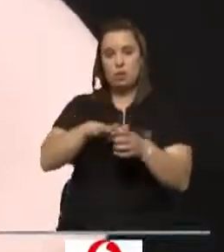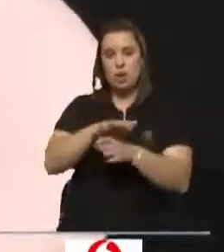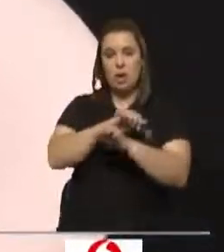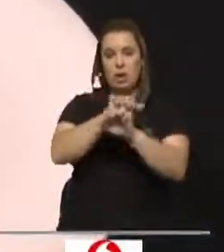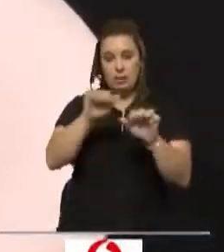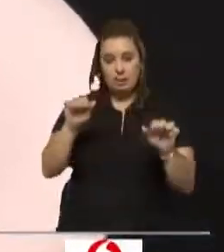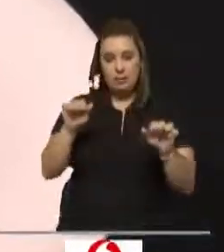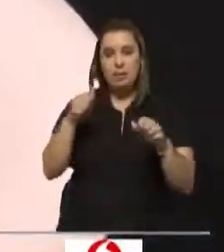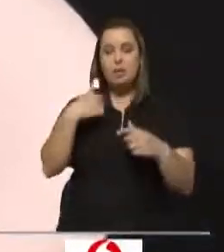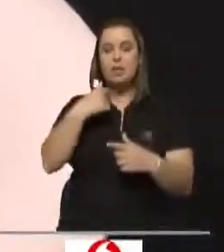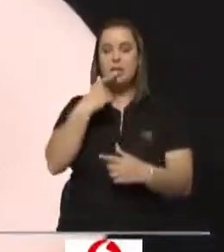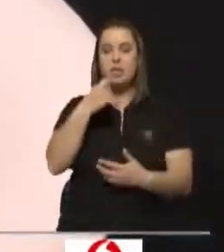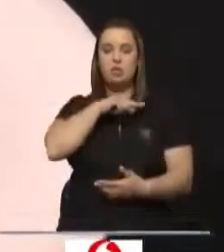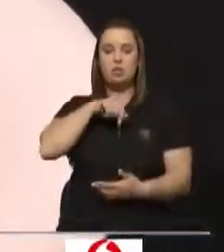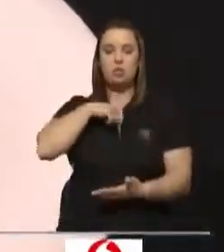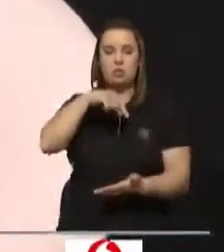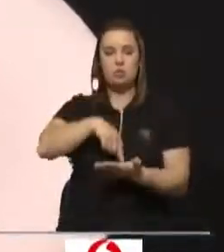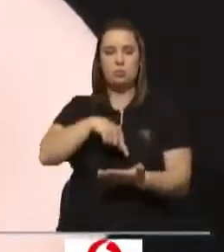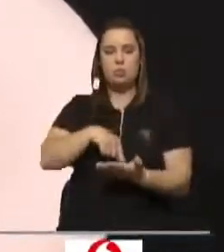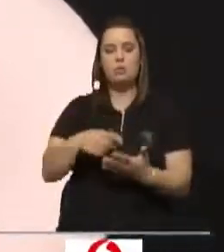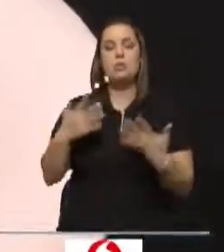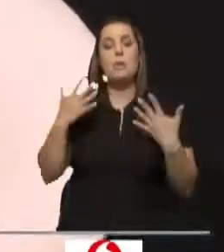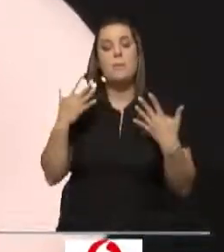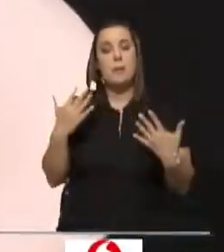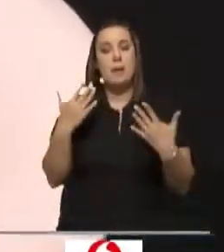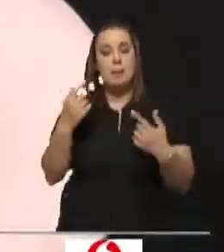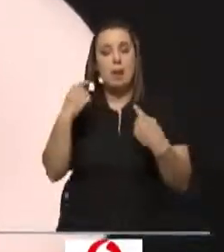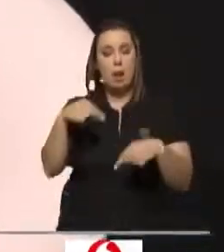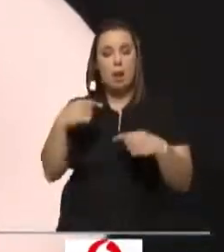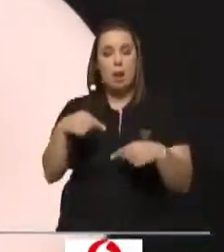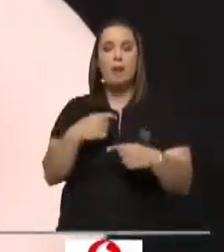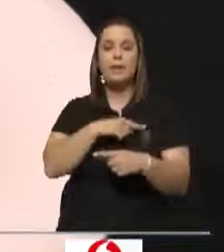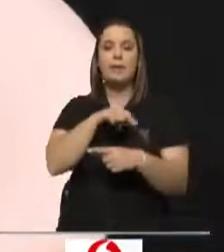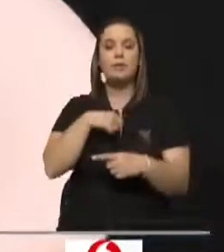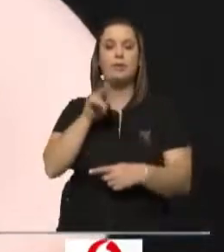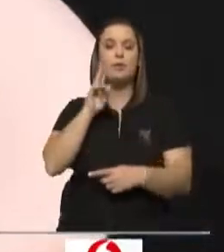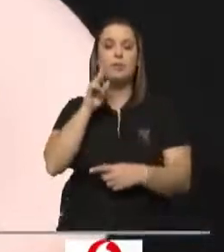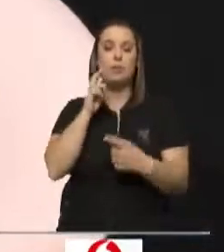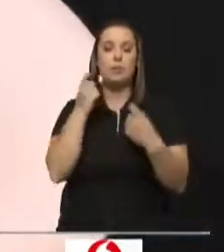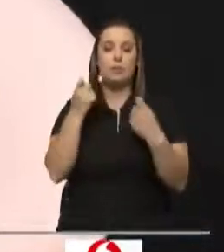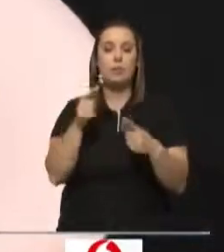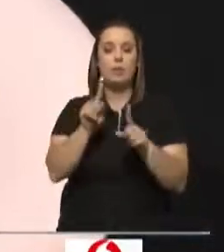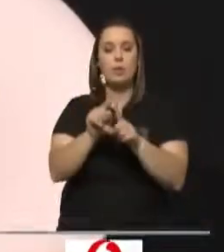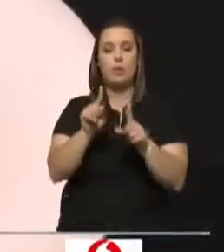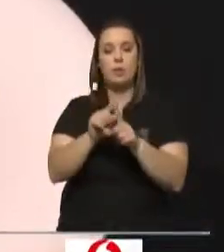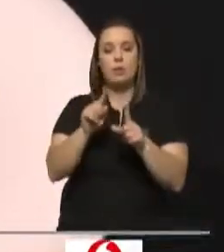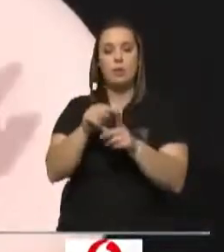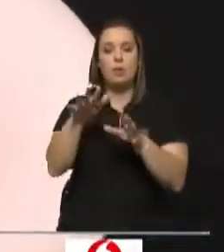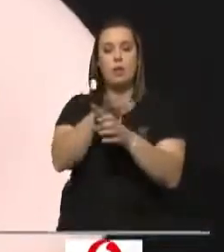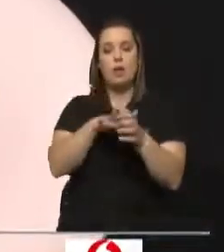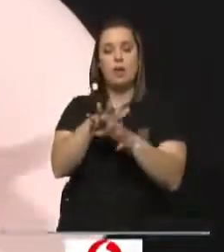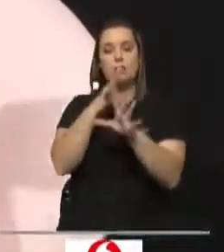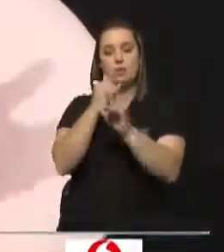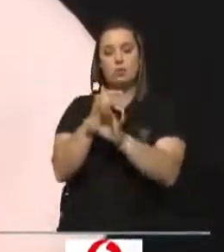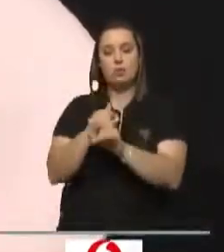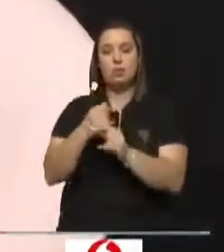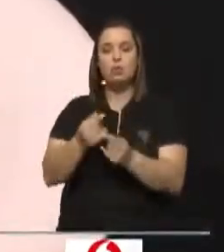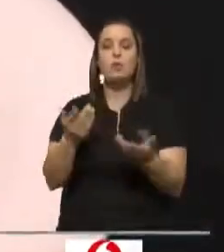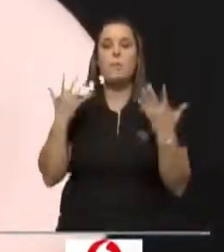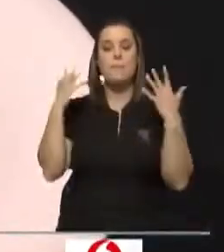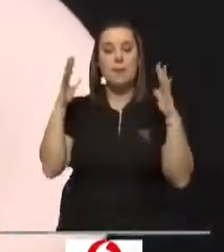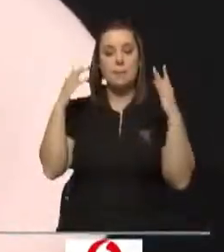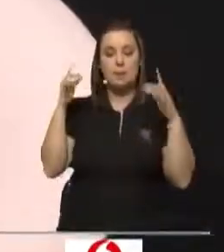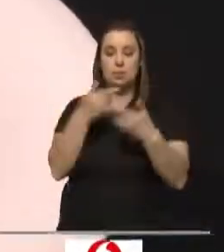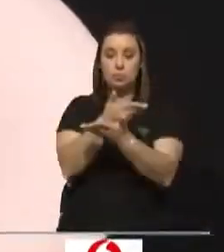the professionals of this sector, and they should be congratulated. And sometimes we are not